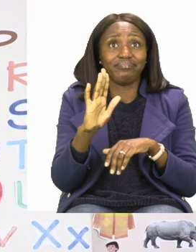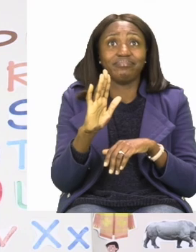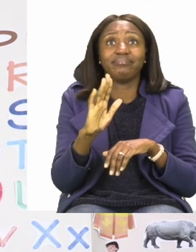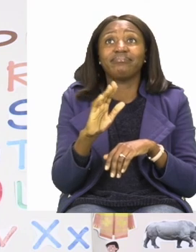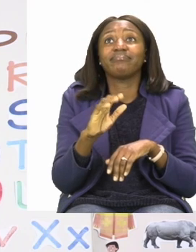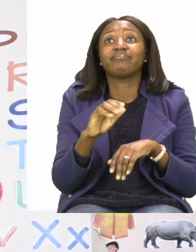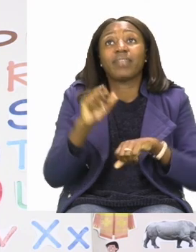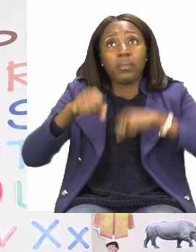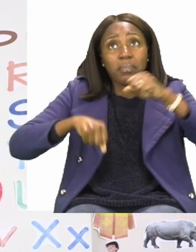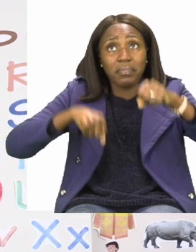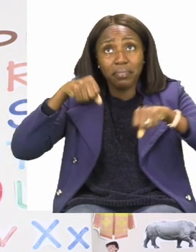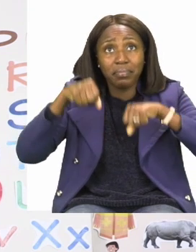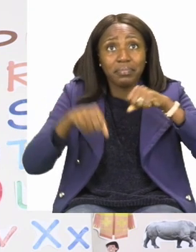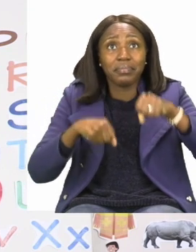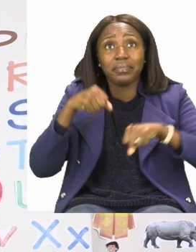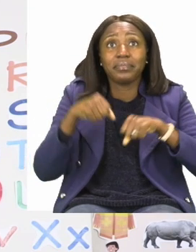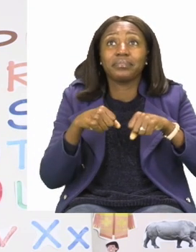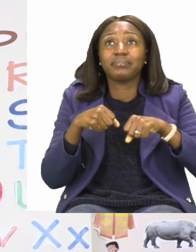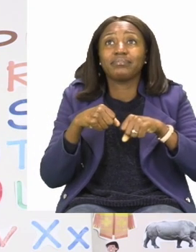ride,